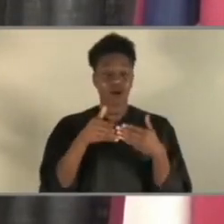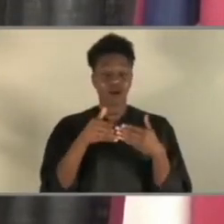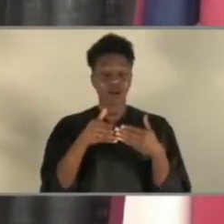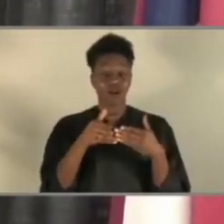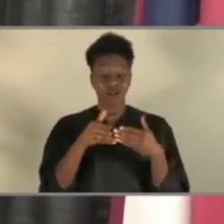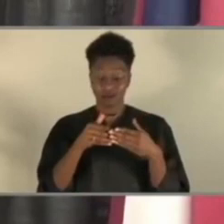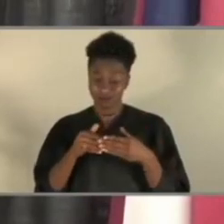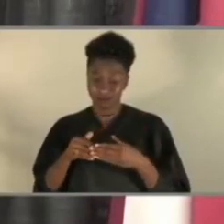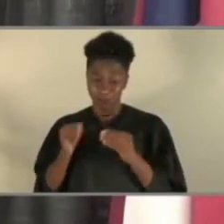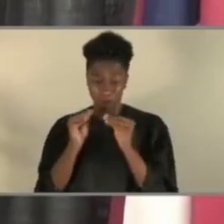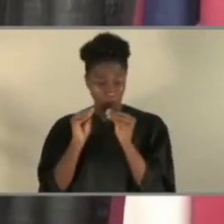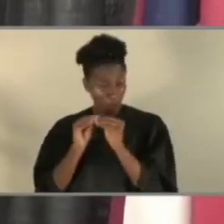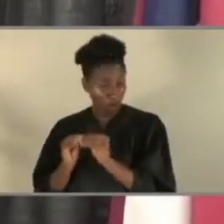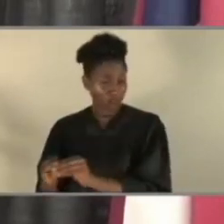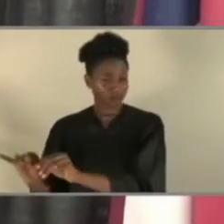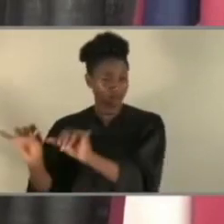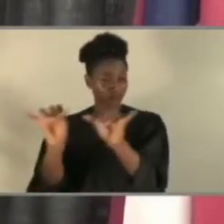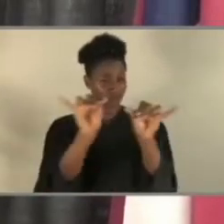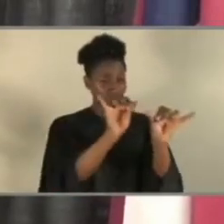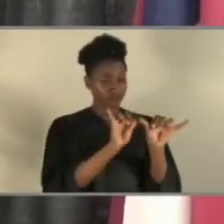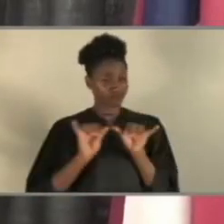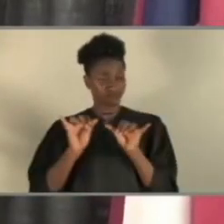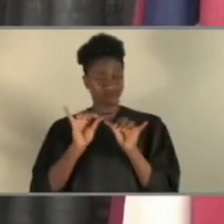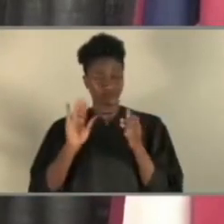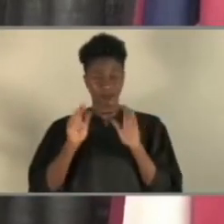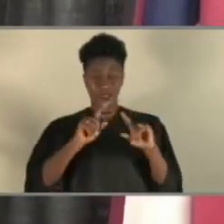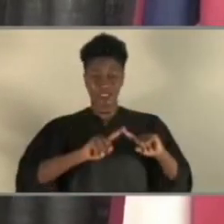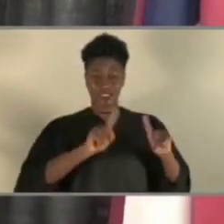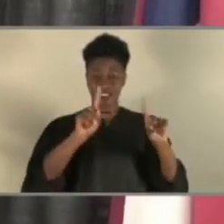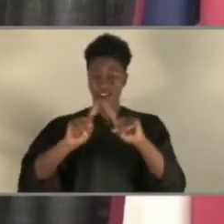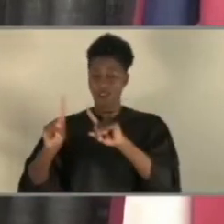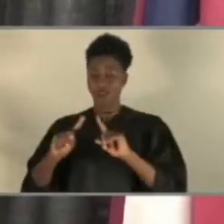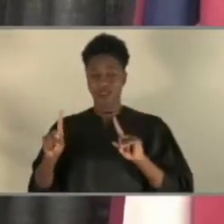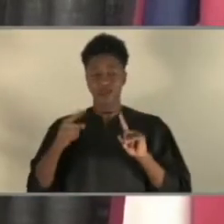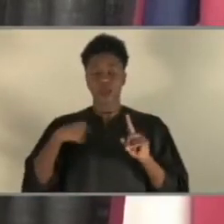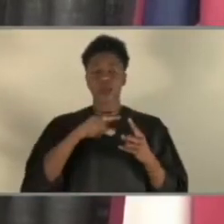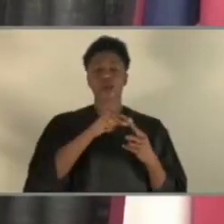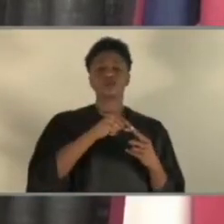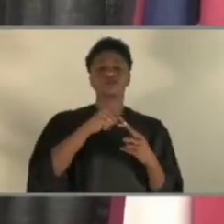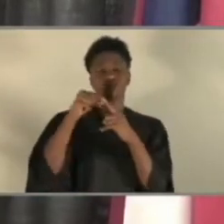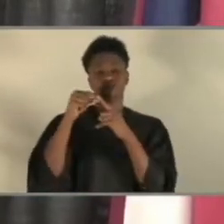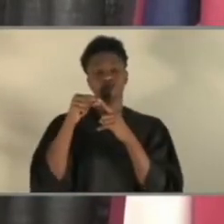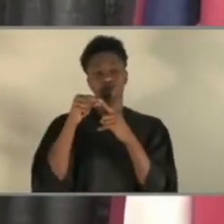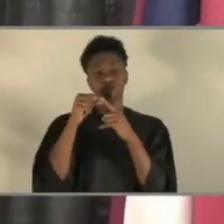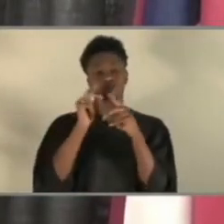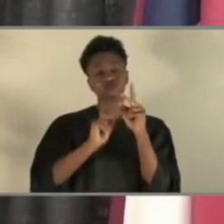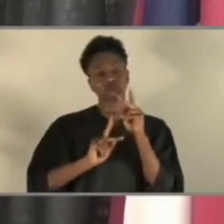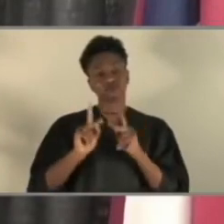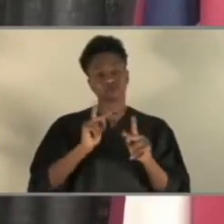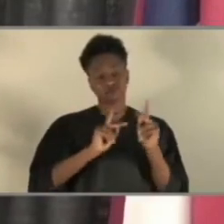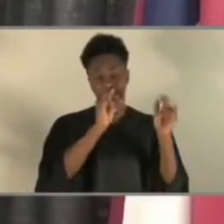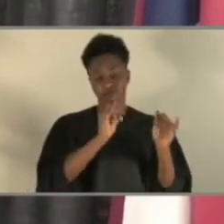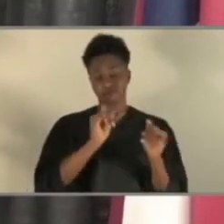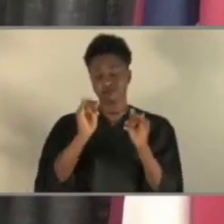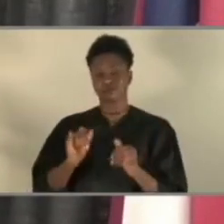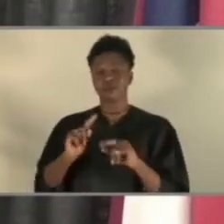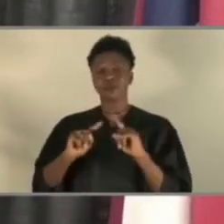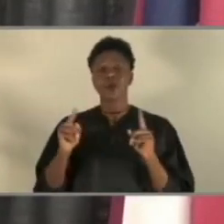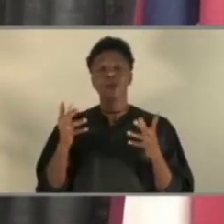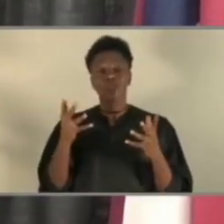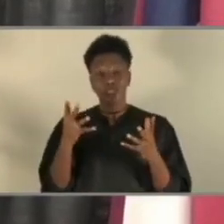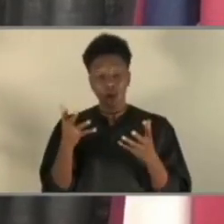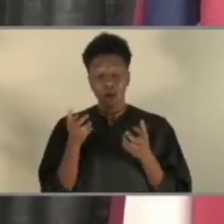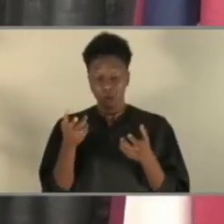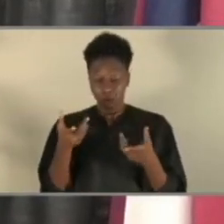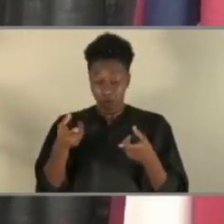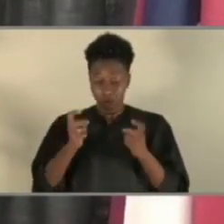alike than different. We are unique individuals, but we all want to love and be